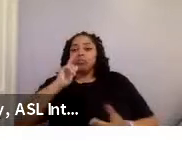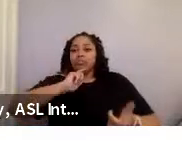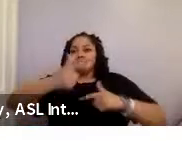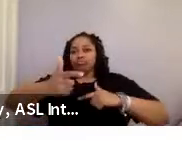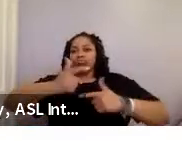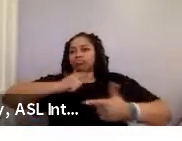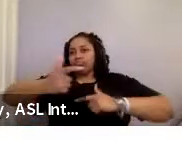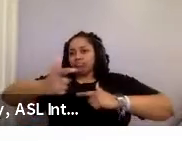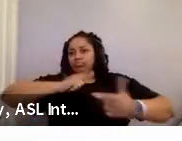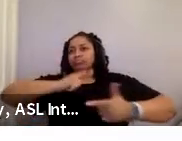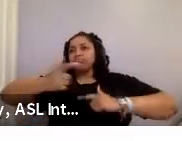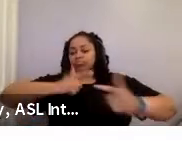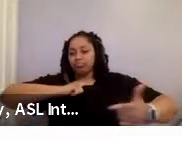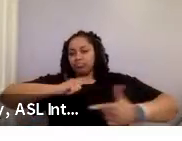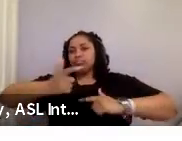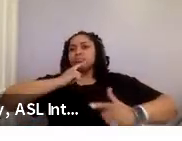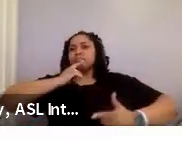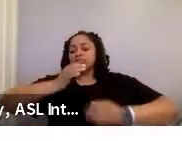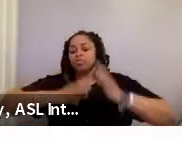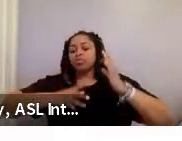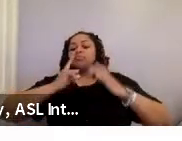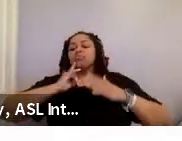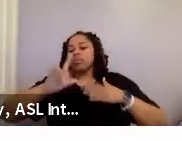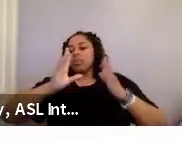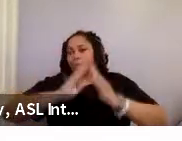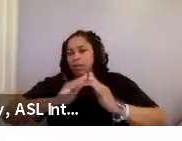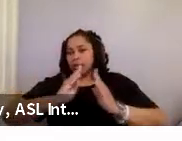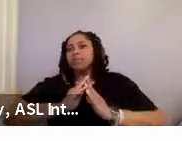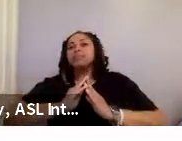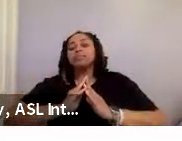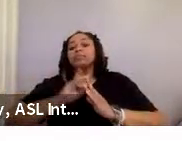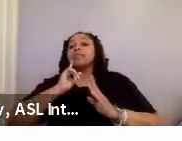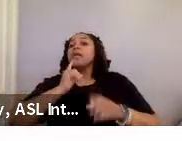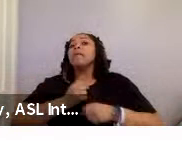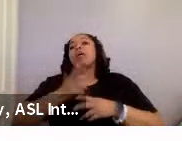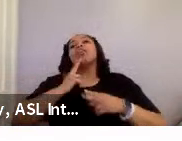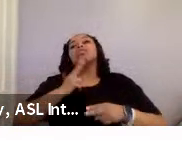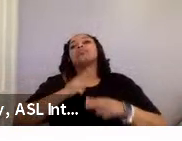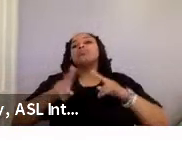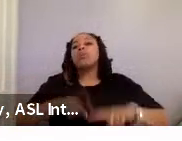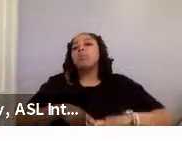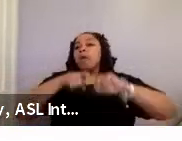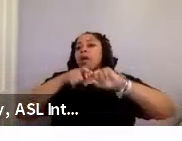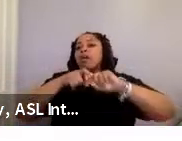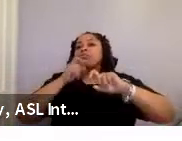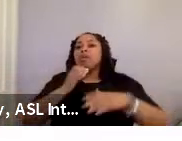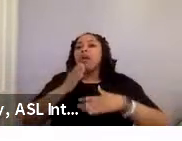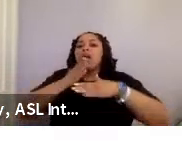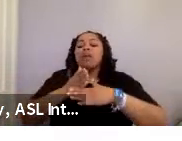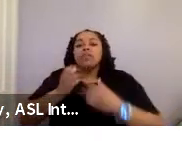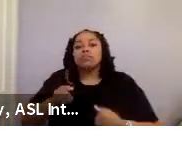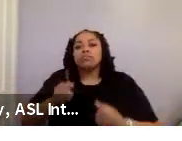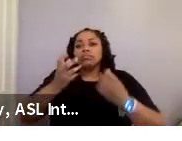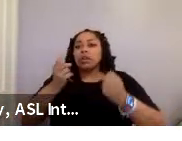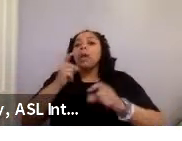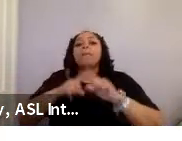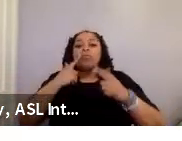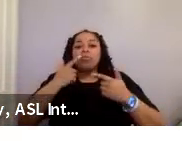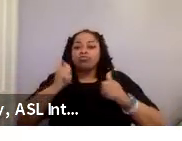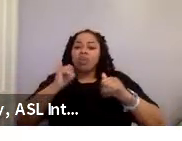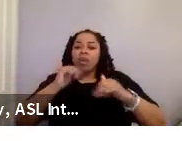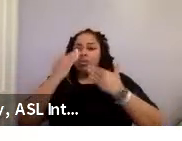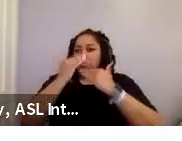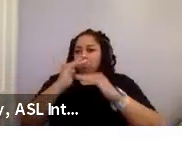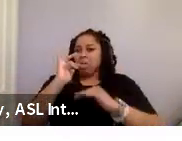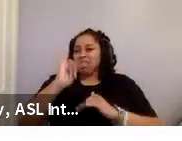swapping their images as they switch interpreters during the session. This may cause a brief pause or interruption in the sign language, but we'll try to minimize